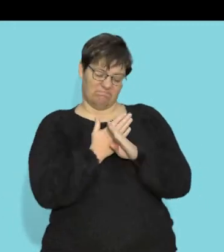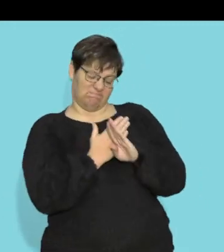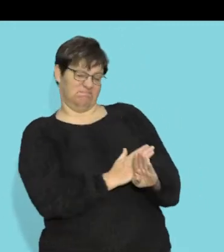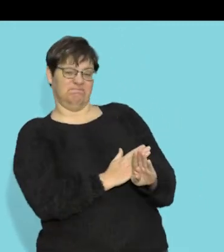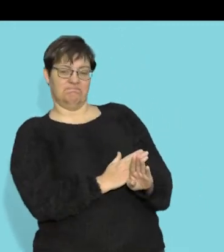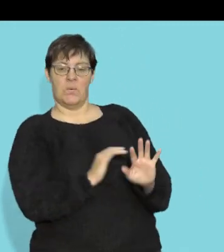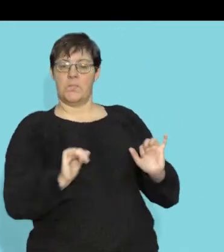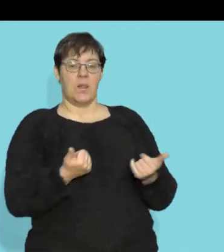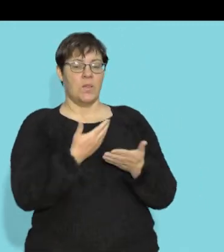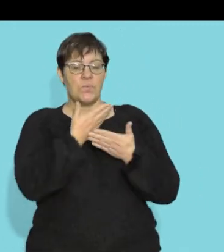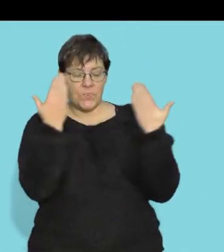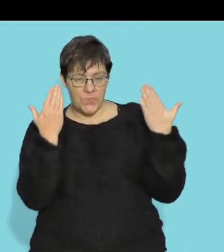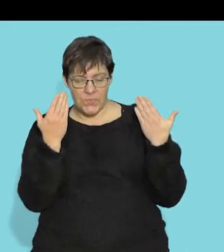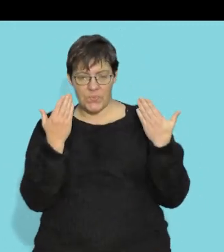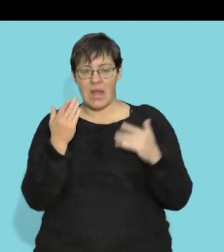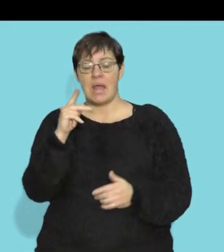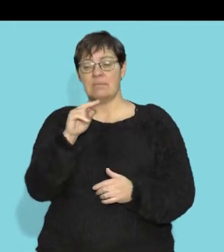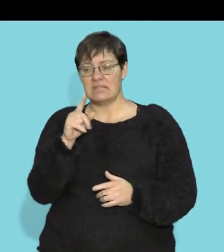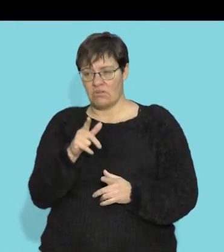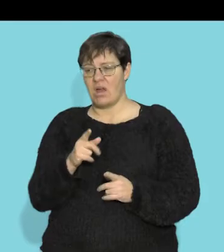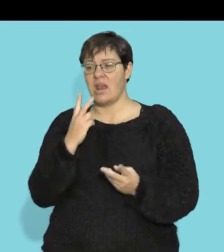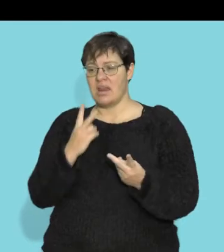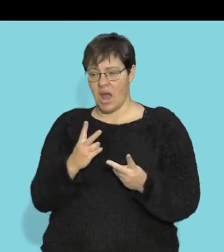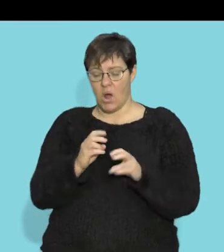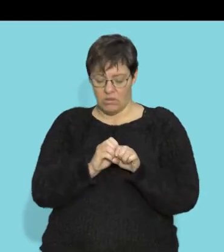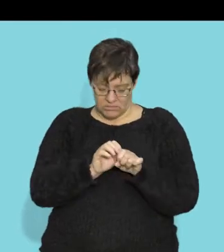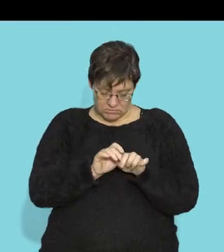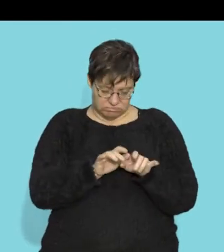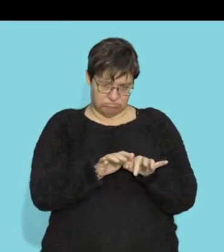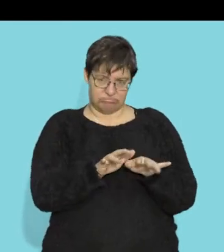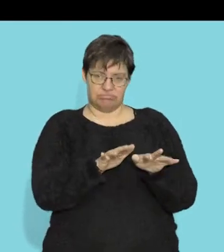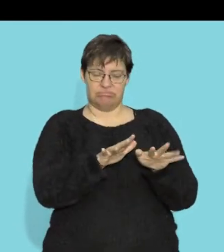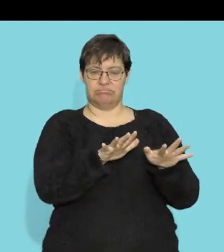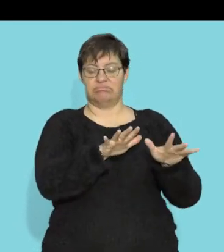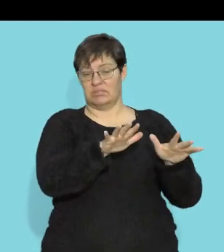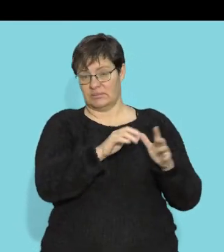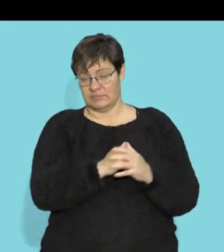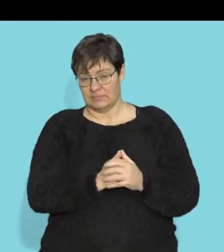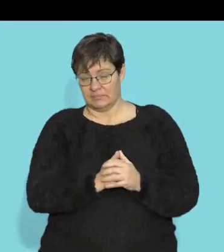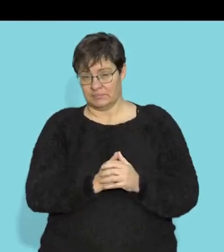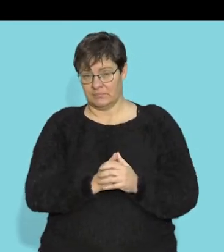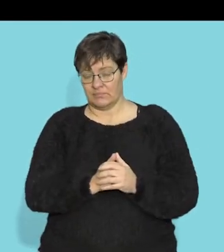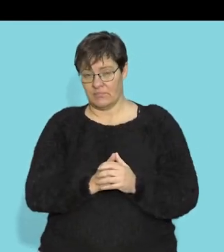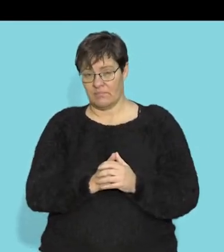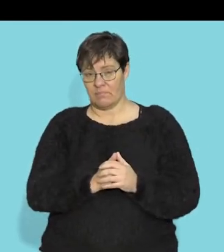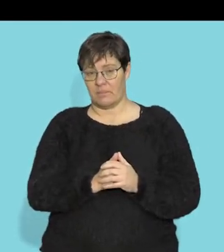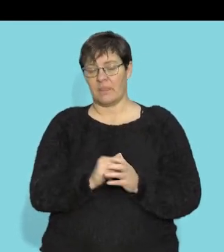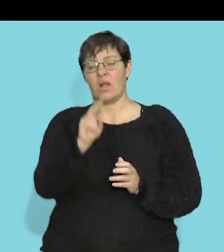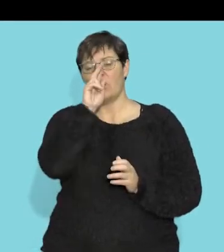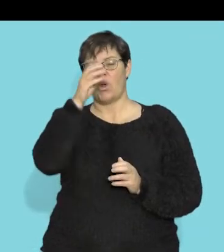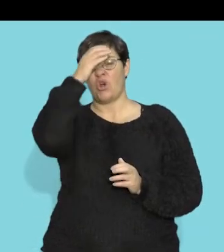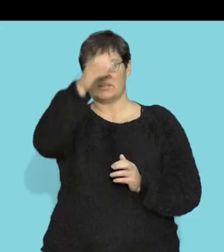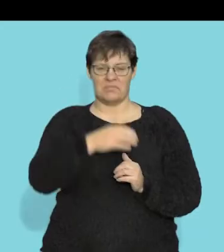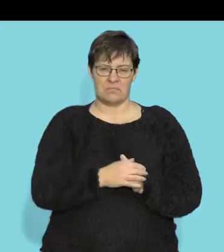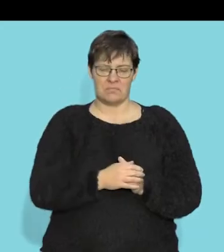the bacteria are going to start to divide. Right, now that you've looked at the whole concept of, right, what the lungs do,